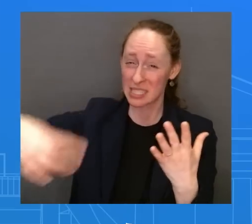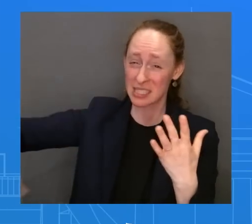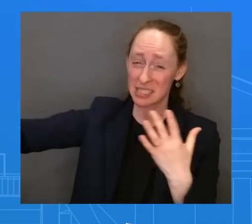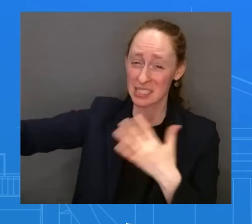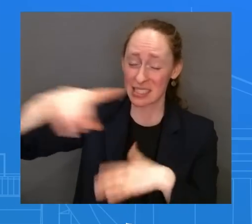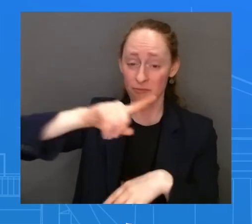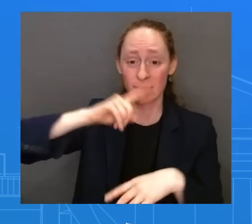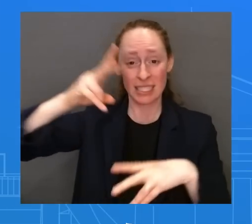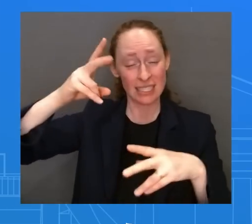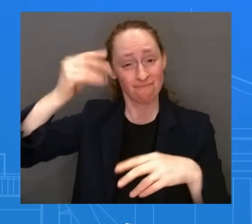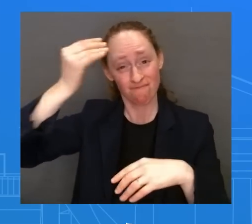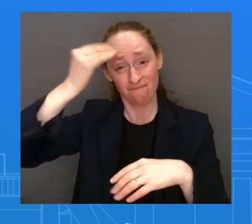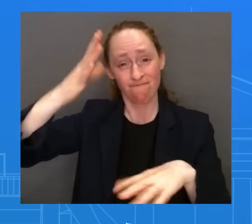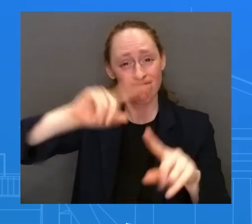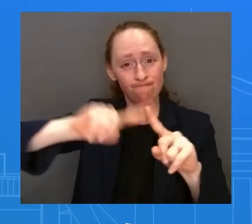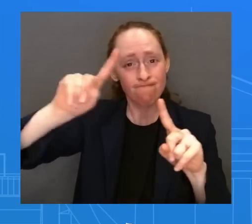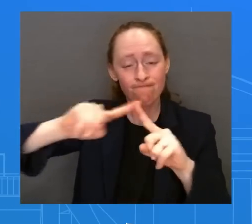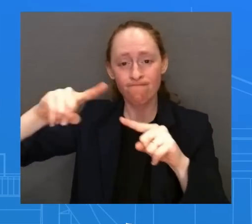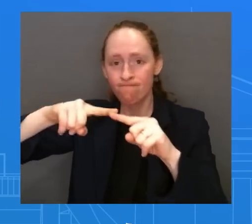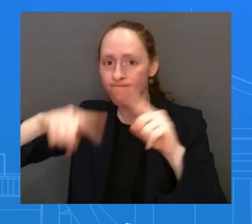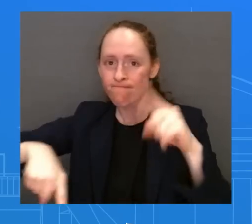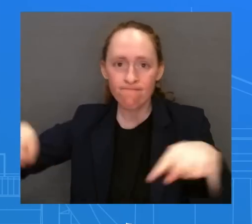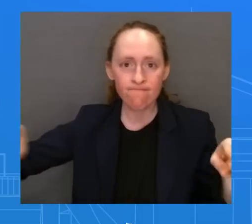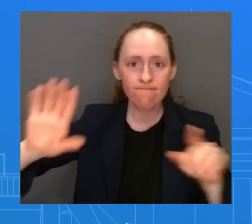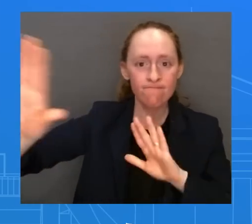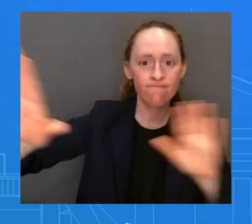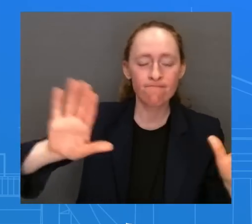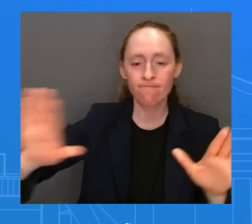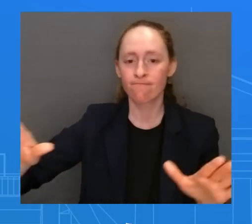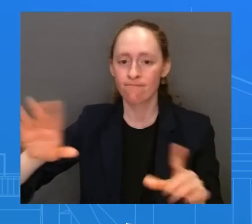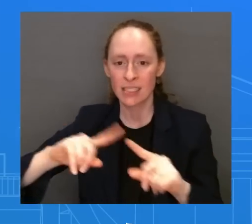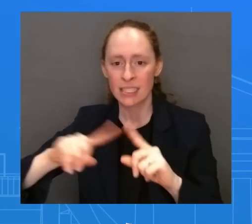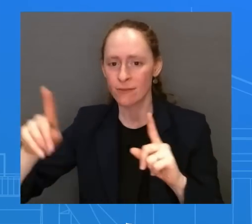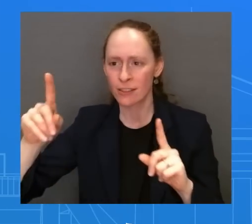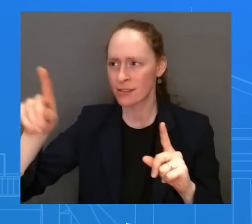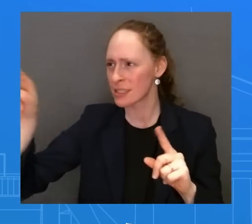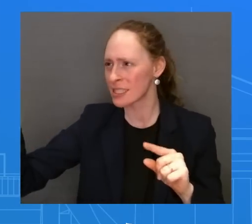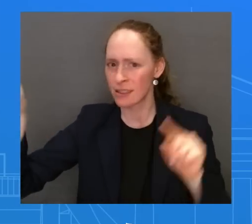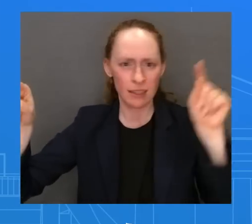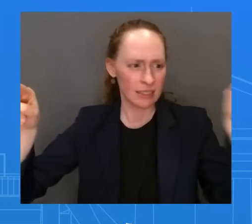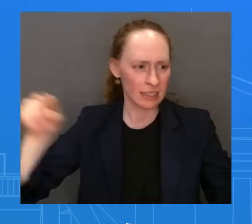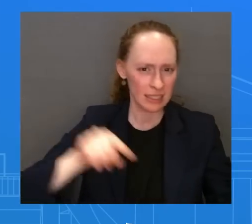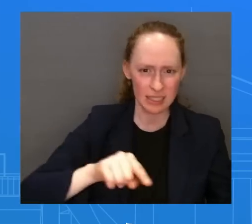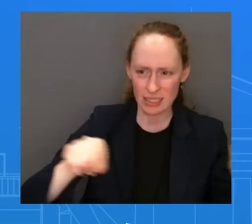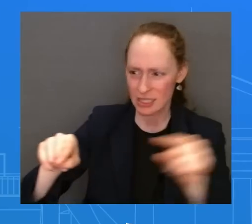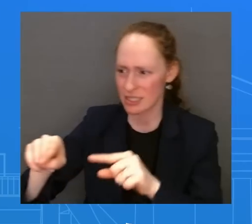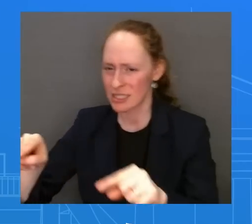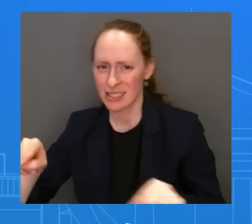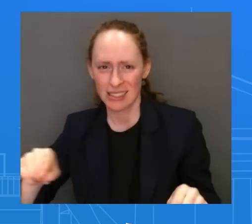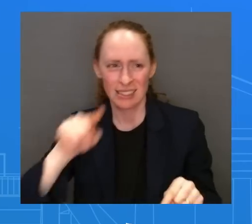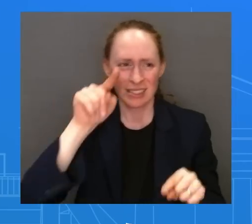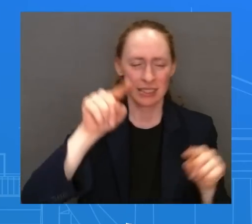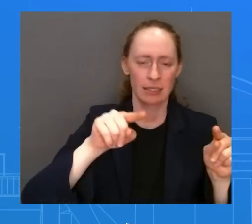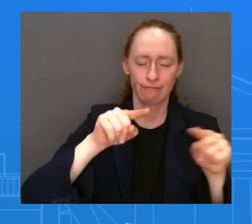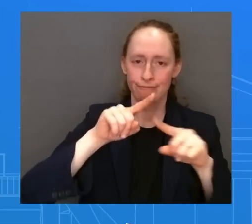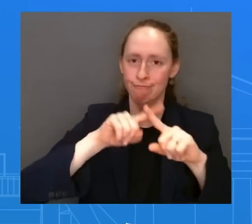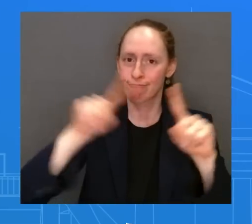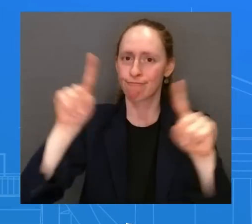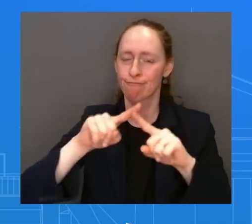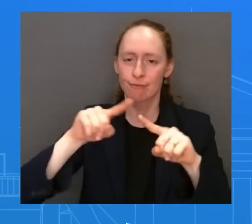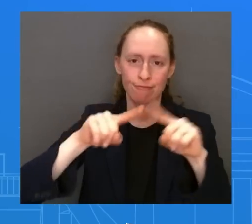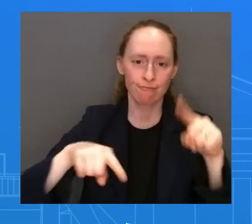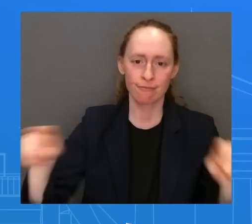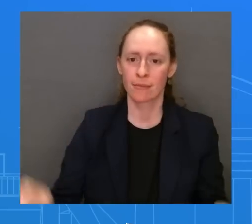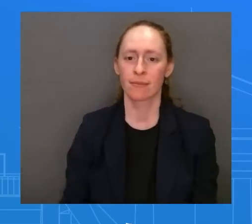see an intelligence assessment uh that uh that ever was a hundred and ten percent